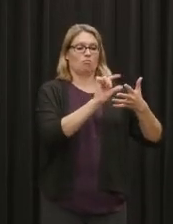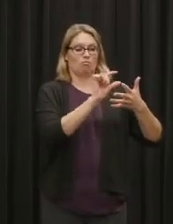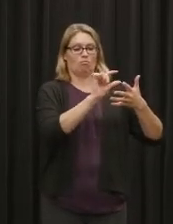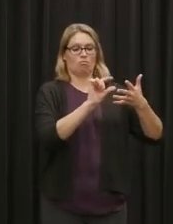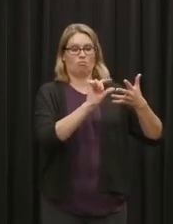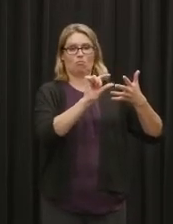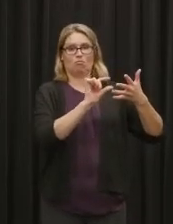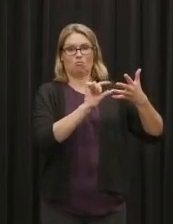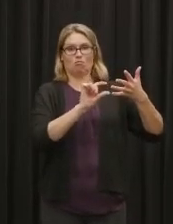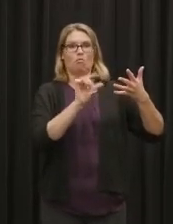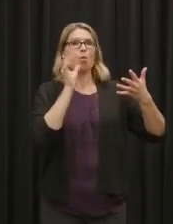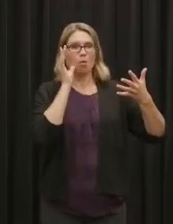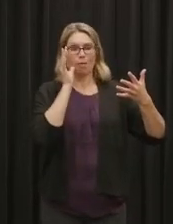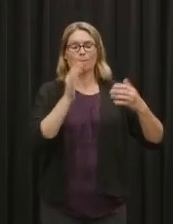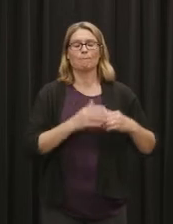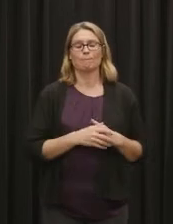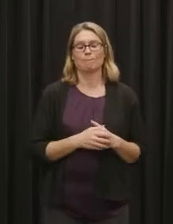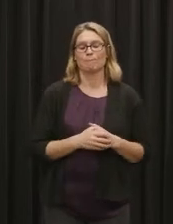allocation.